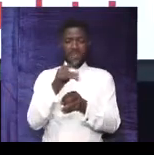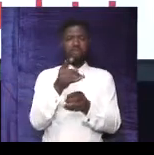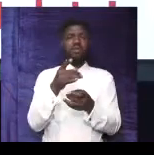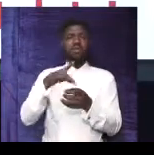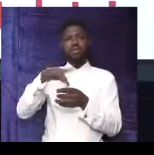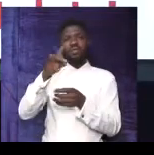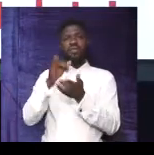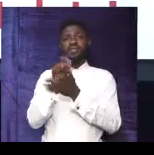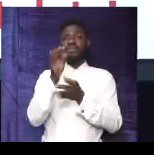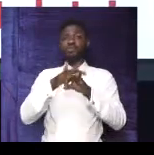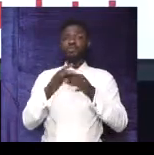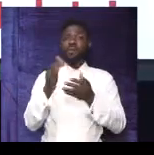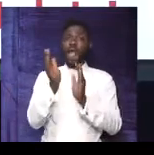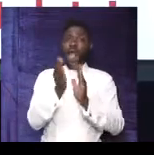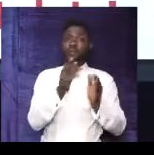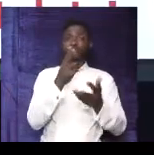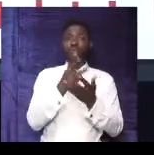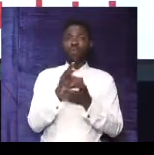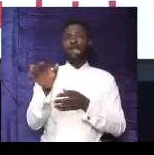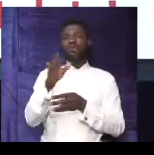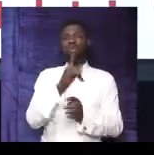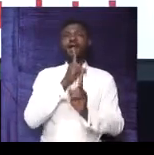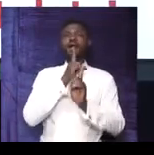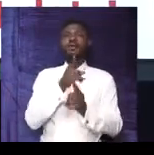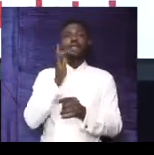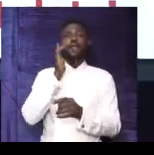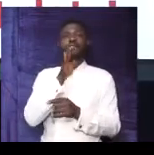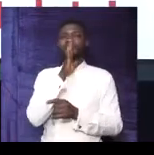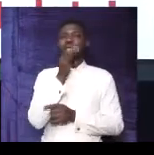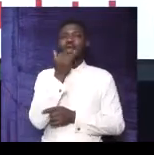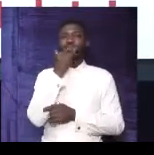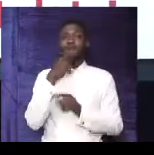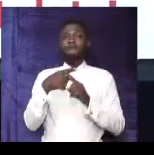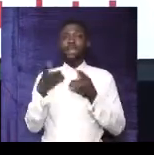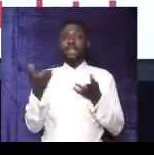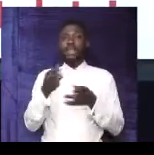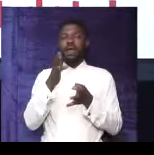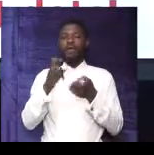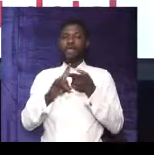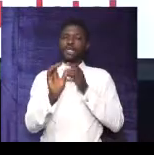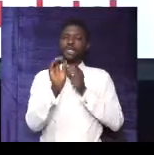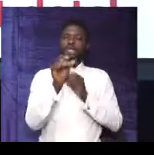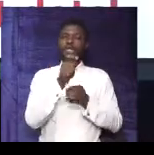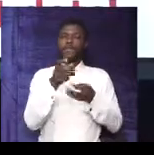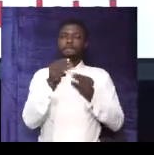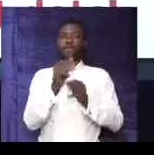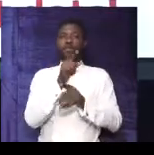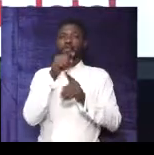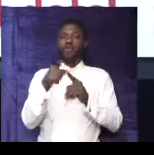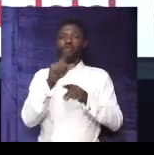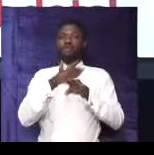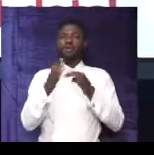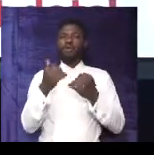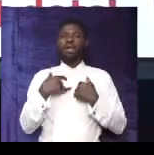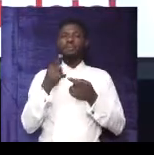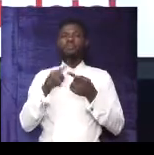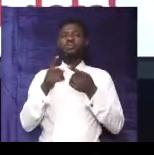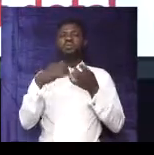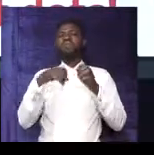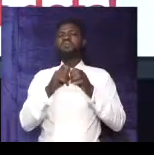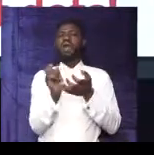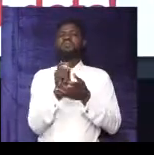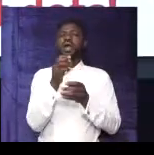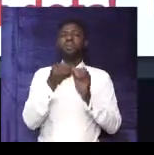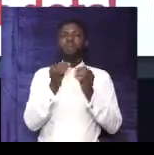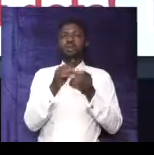one? You discover that if you do not arrange the numbers well, your answer is always going to be wrong. But here I'm going to teach you a method where you don't have to even write